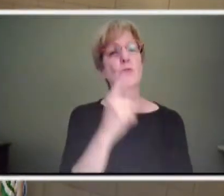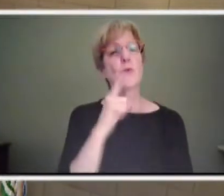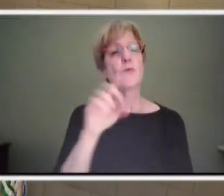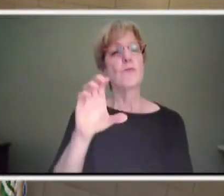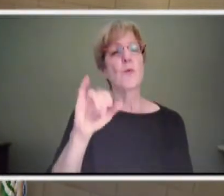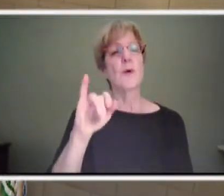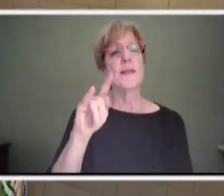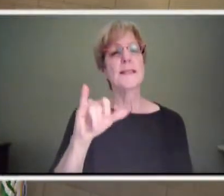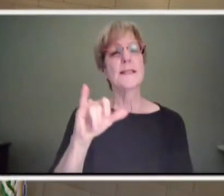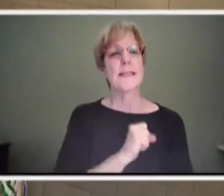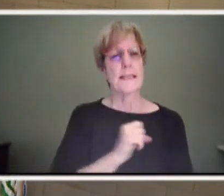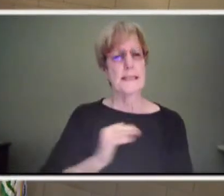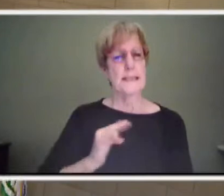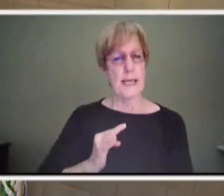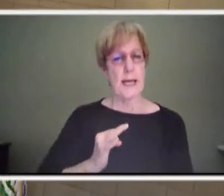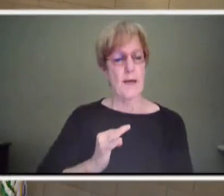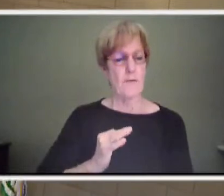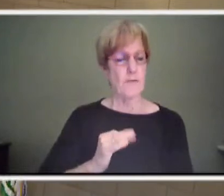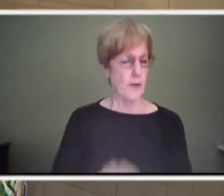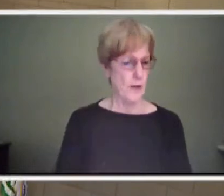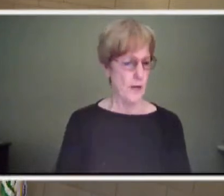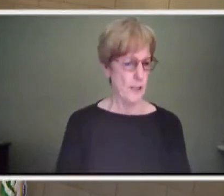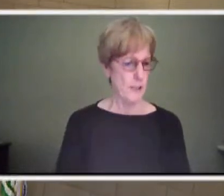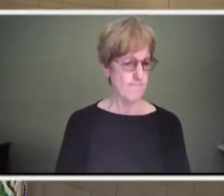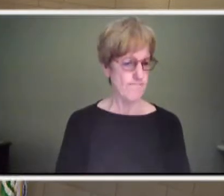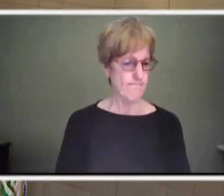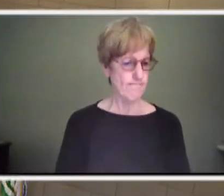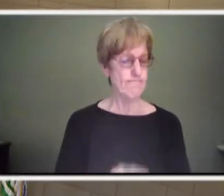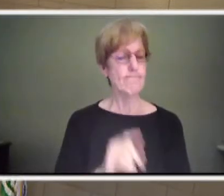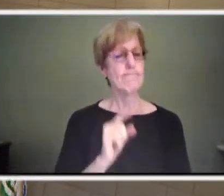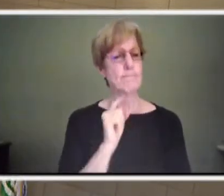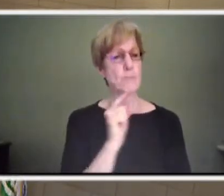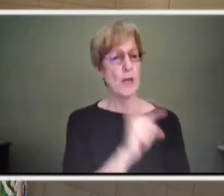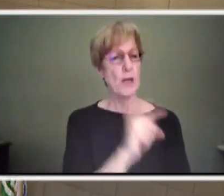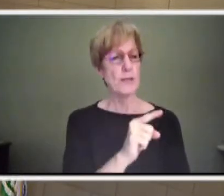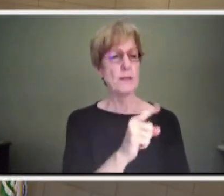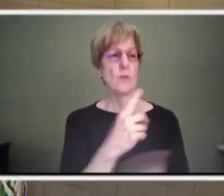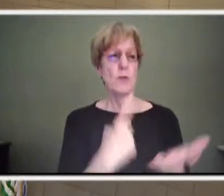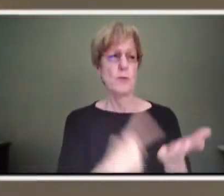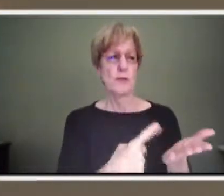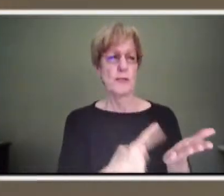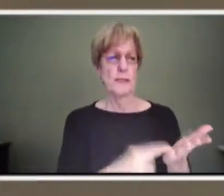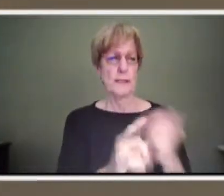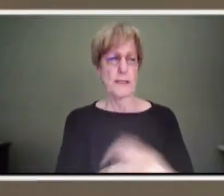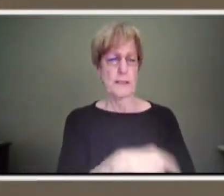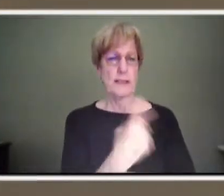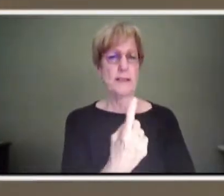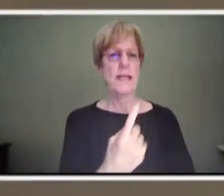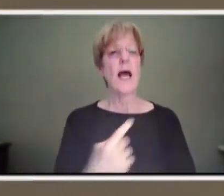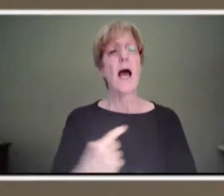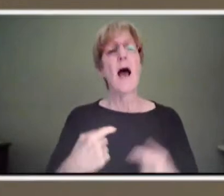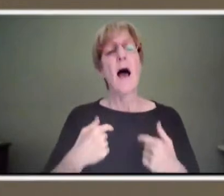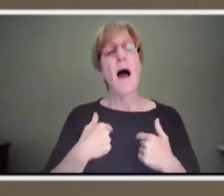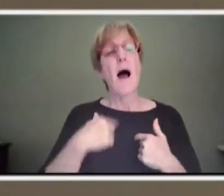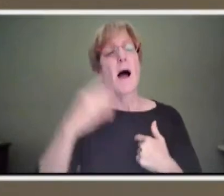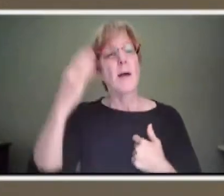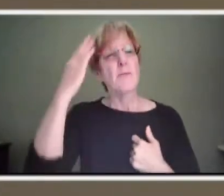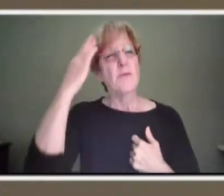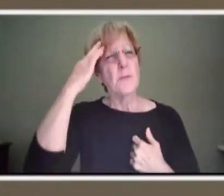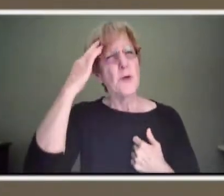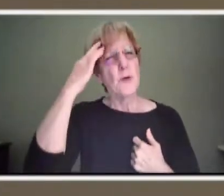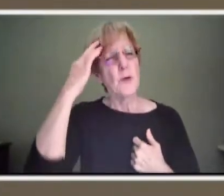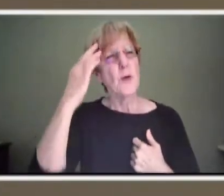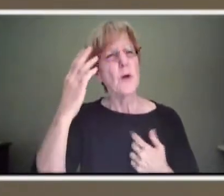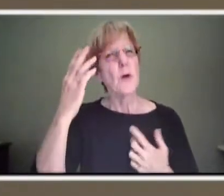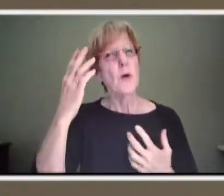staff, and this kind of goes in line with what we were talking about earlier today. I'm familiar with quite a bit